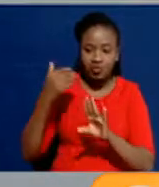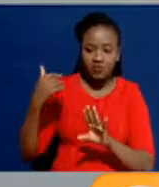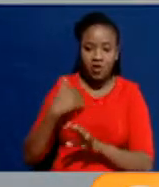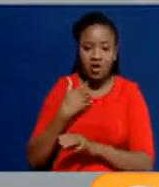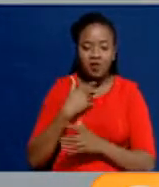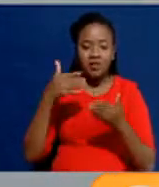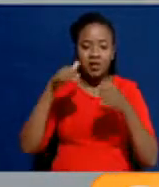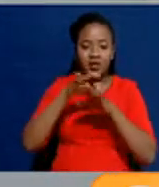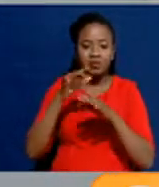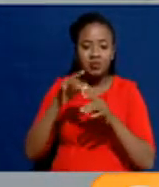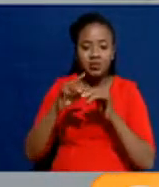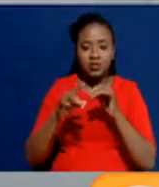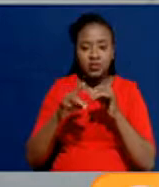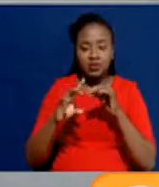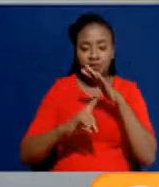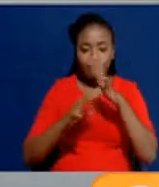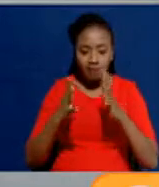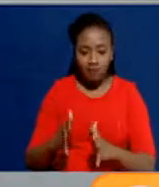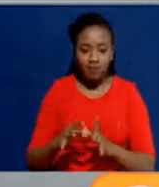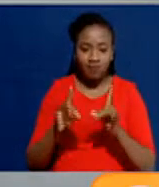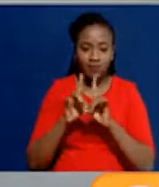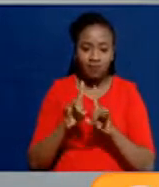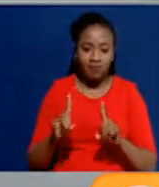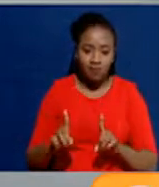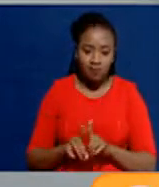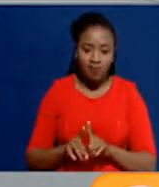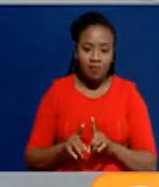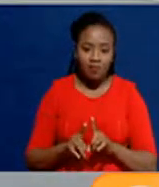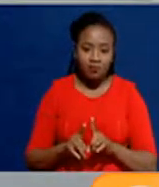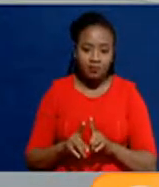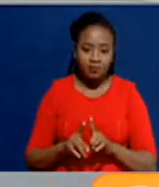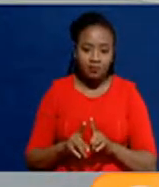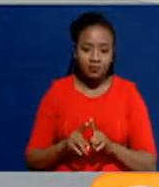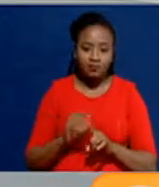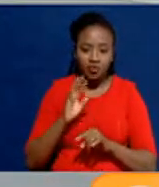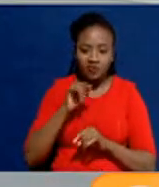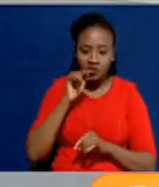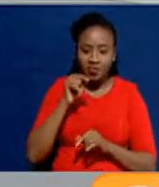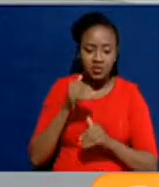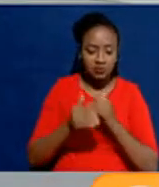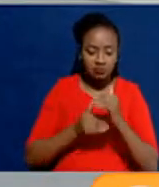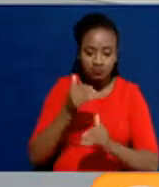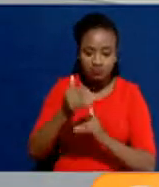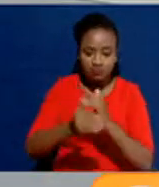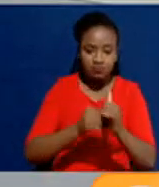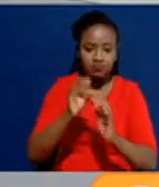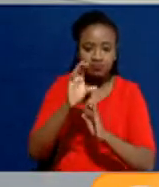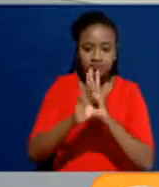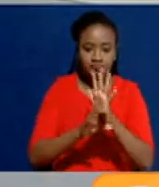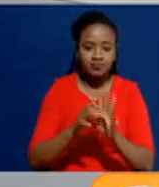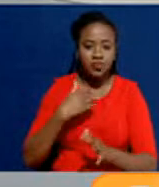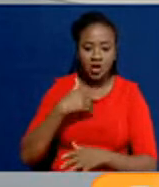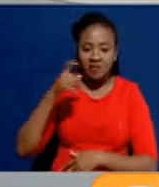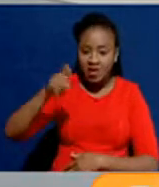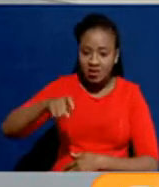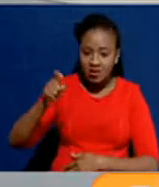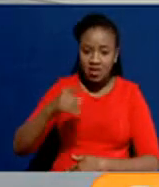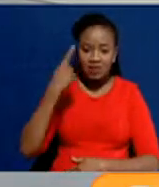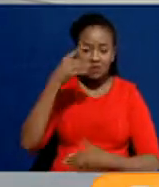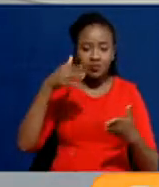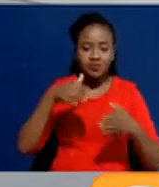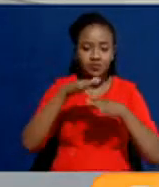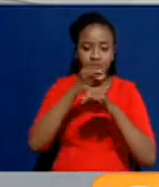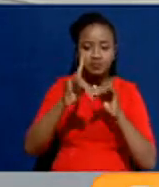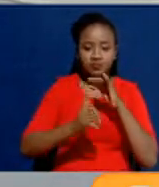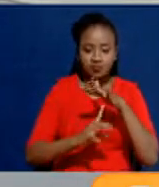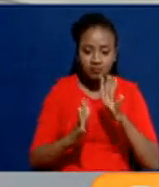And I think during the promulgation and during the whole process of writing the new constitution, the need for an assistant minister really was not